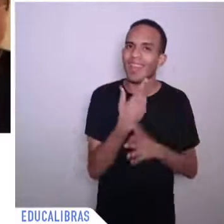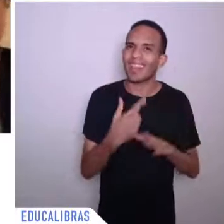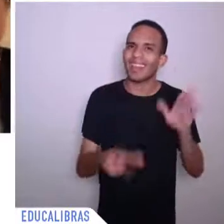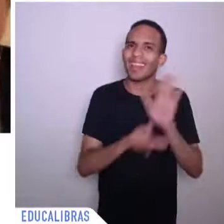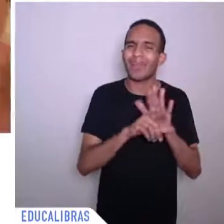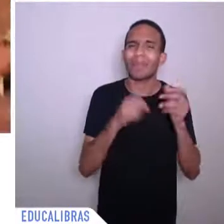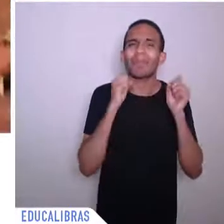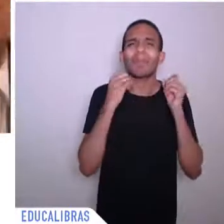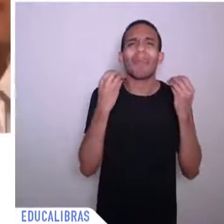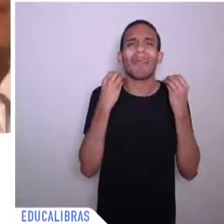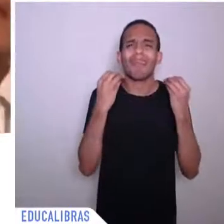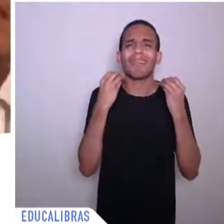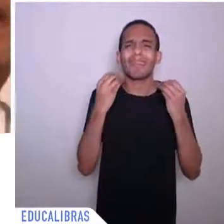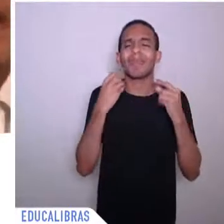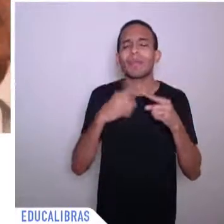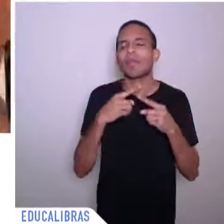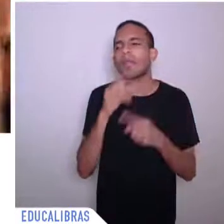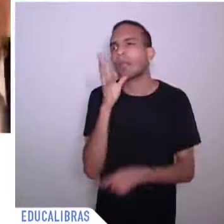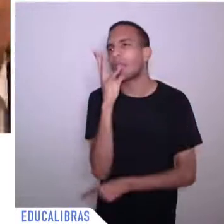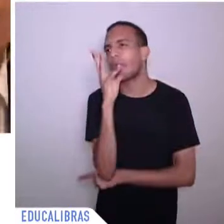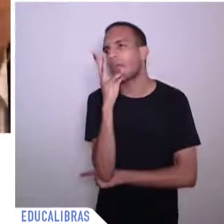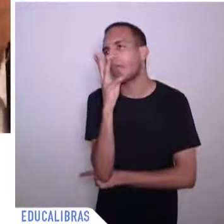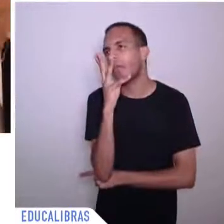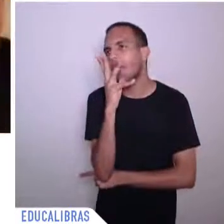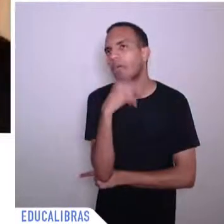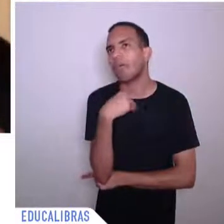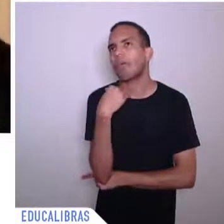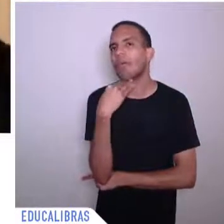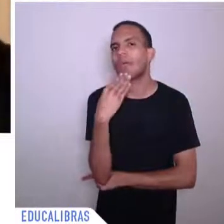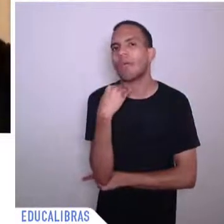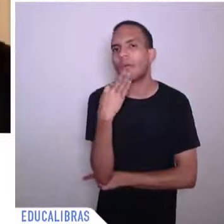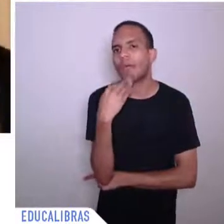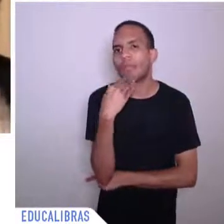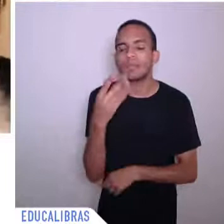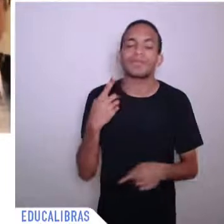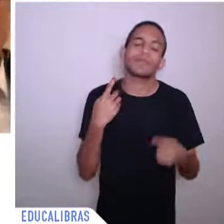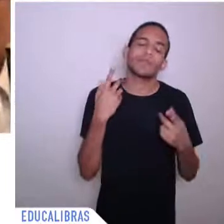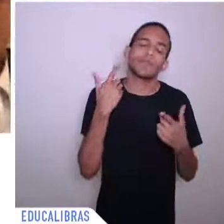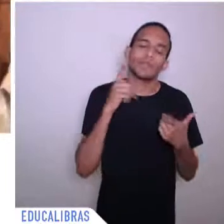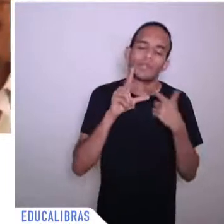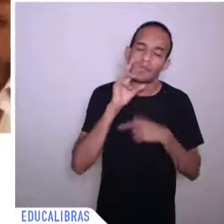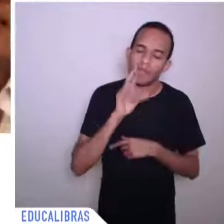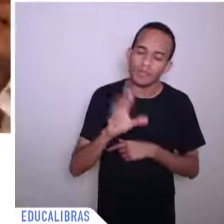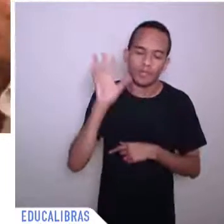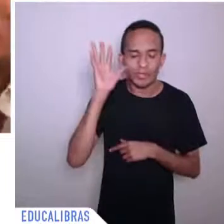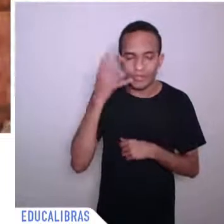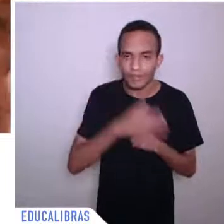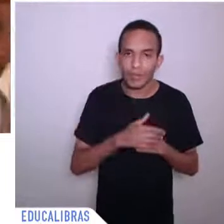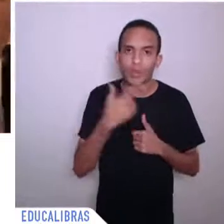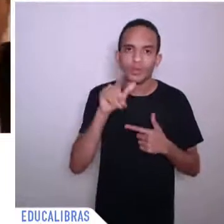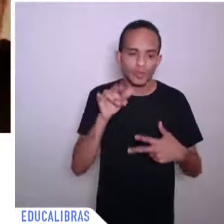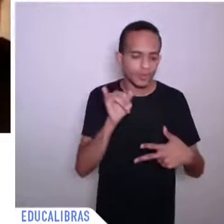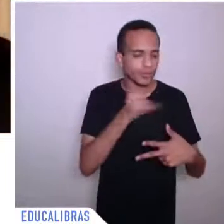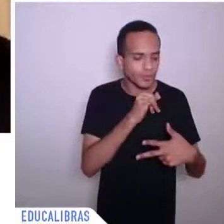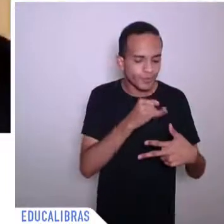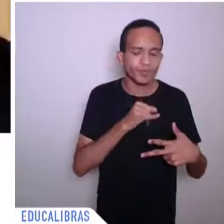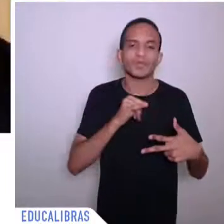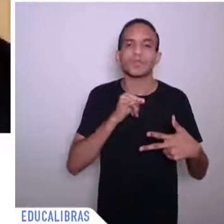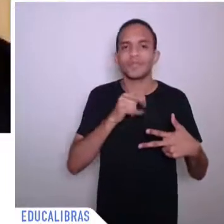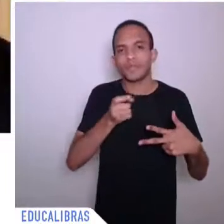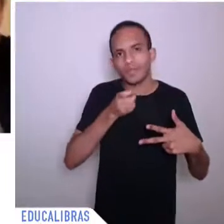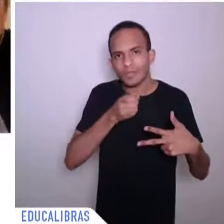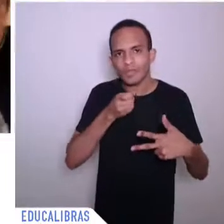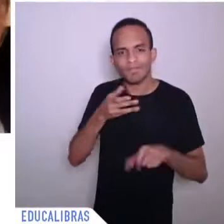branch will create the law, and it is just slow because the group takes time